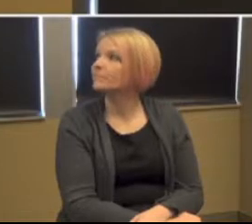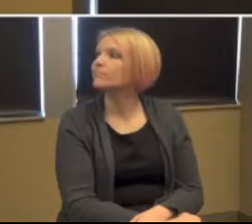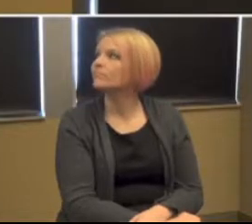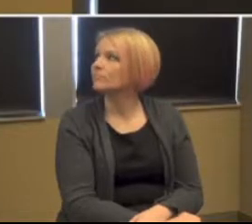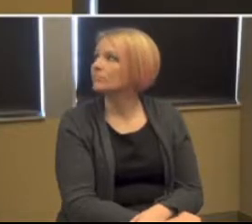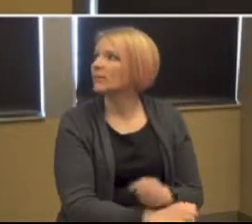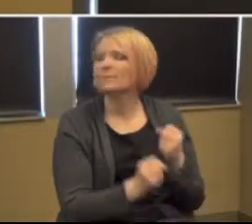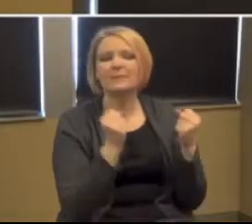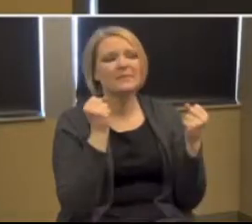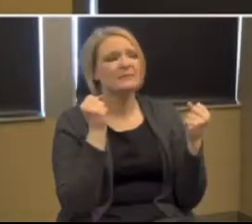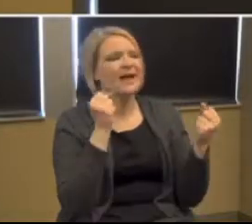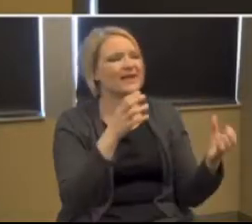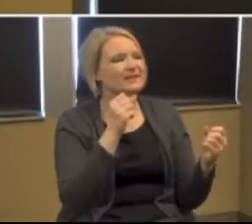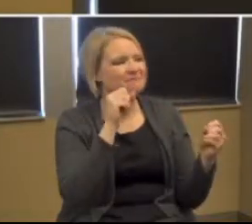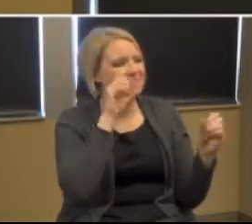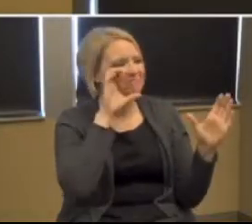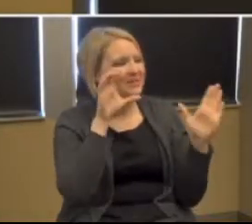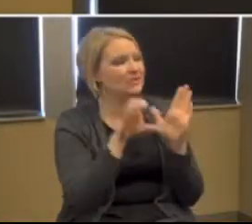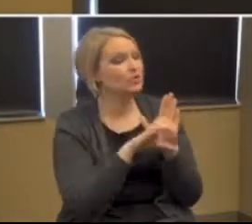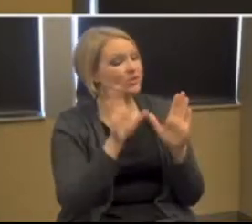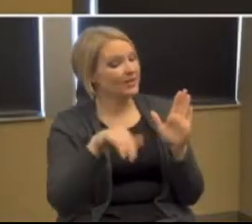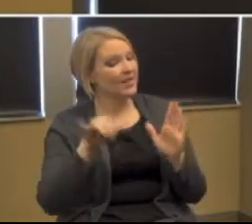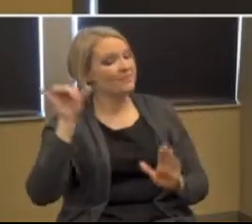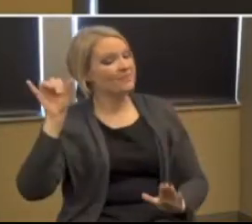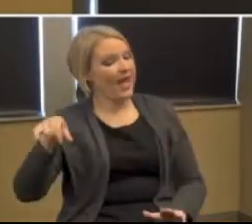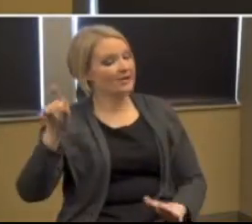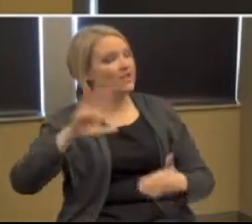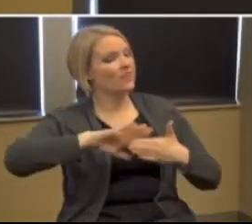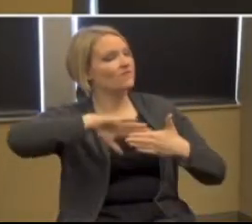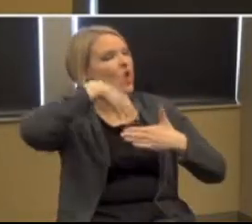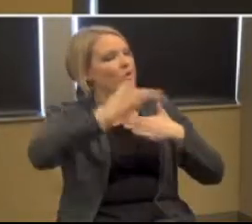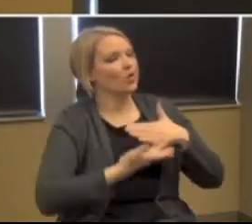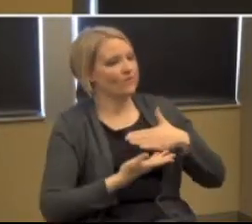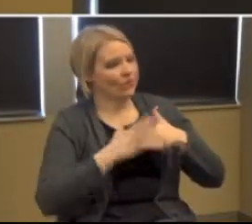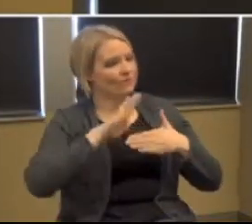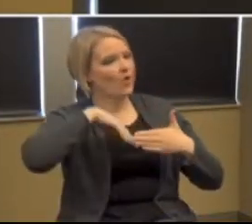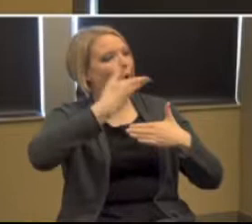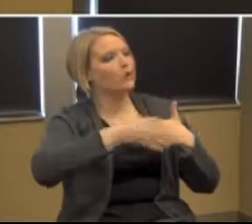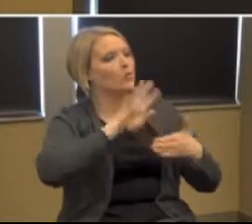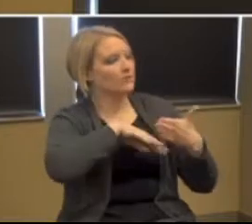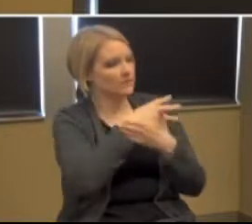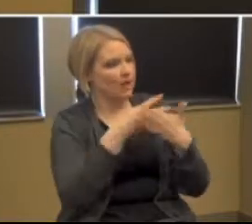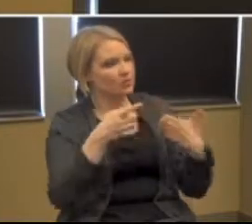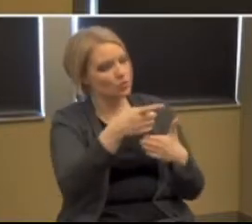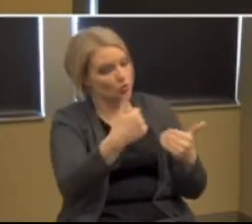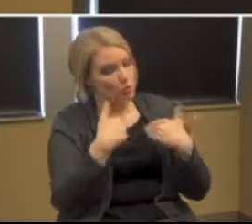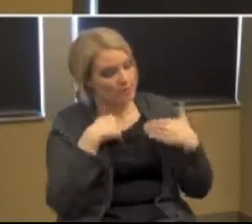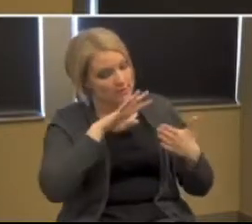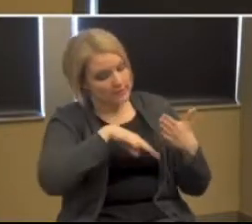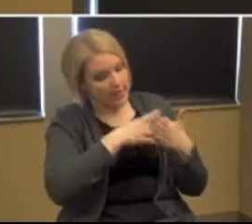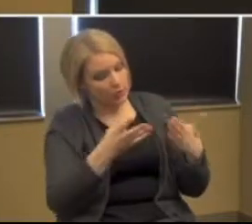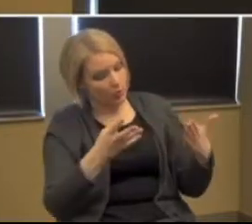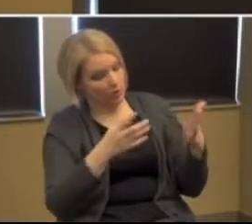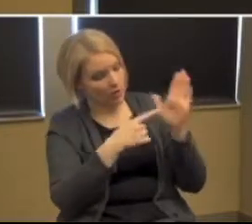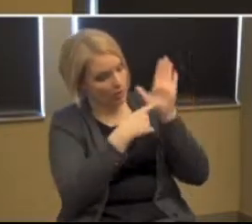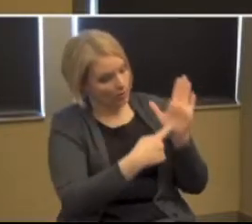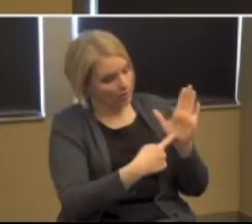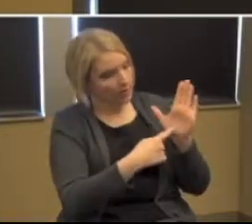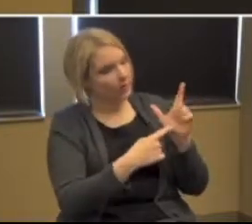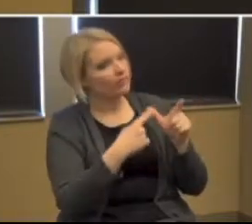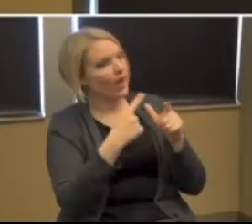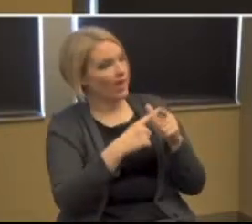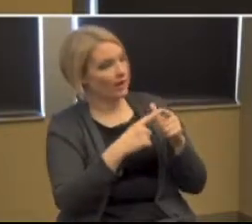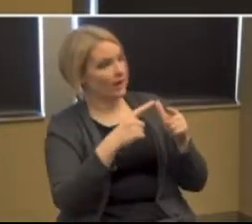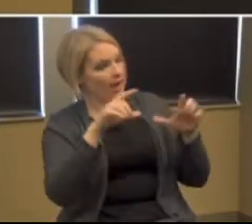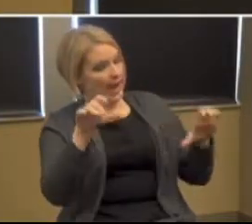There's many pictures. Lots of different pictures. Here's that fold over schedule I was just talking about, where you have the schedule listed, and then